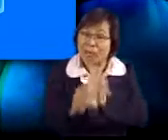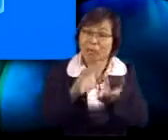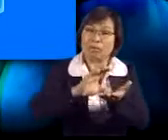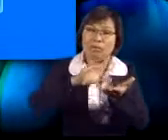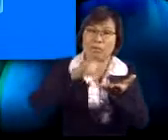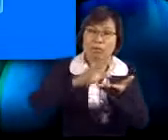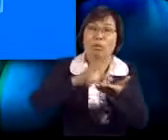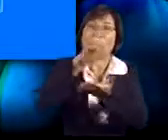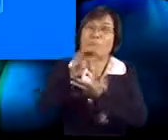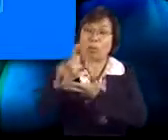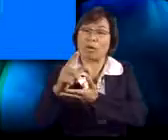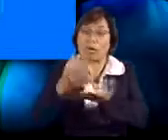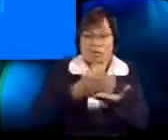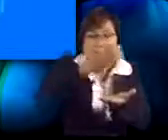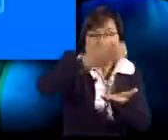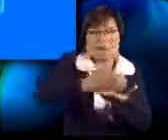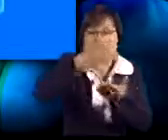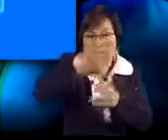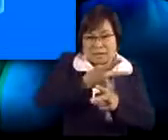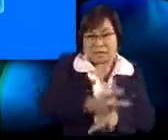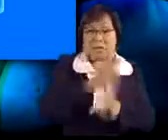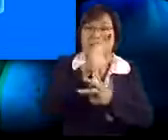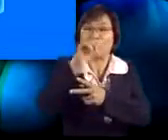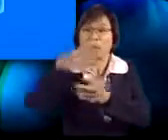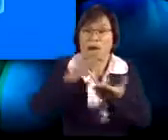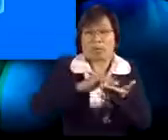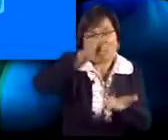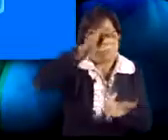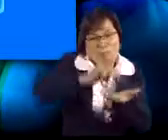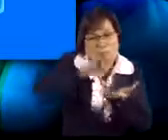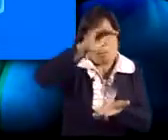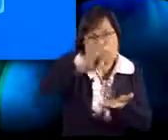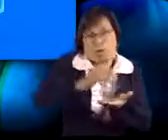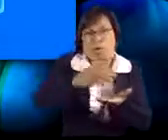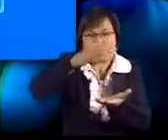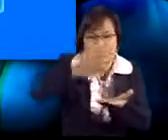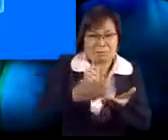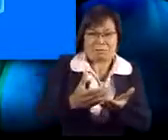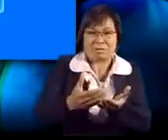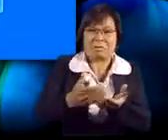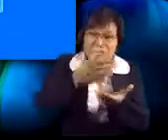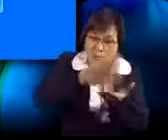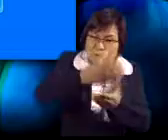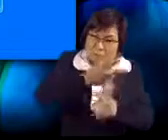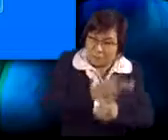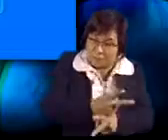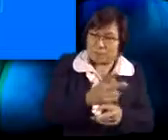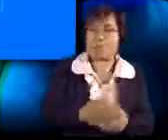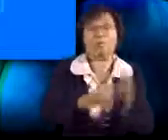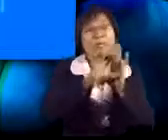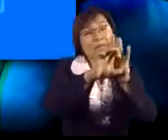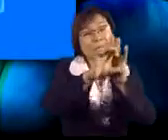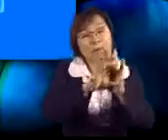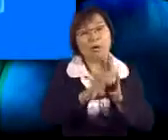container can hold. The capacity means the amount of substance a container can hold. For